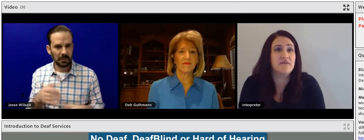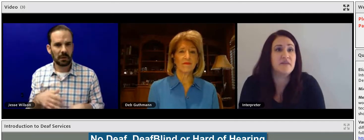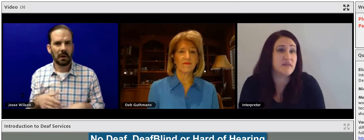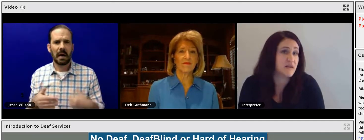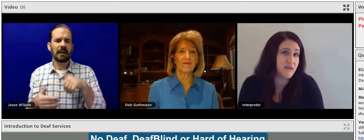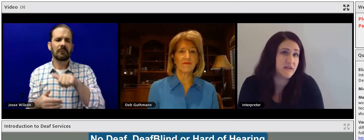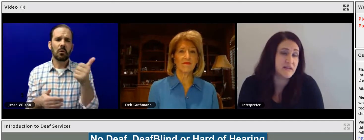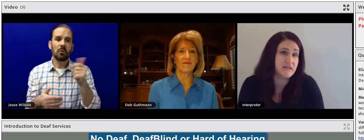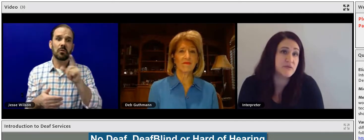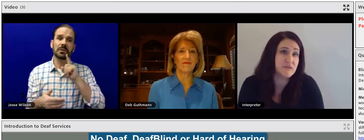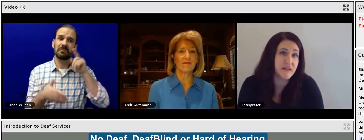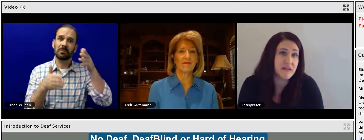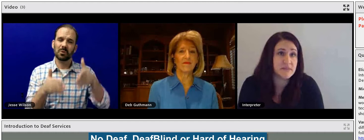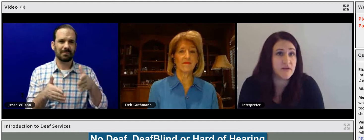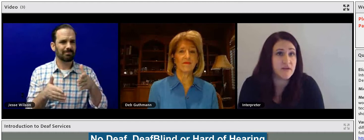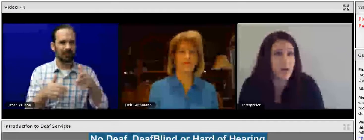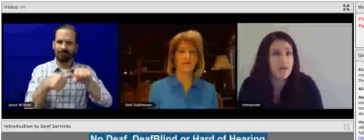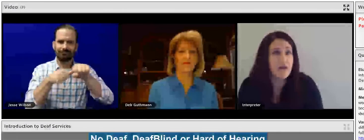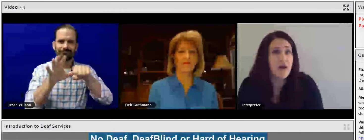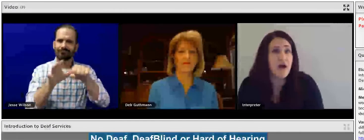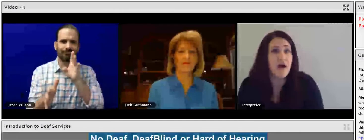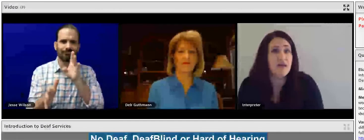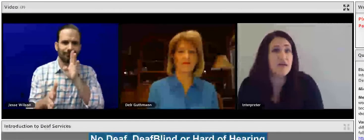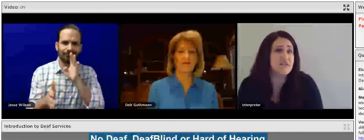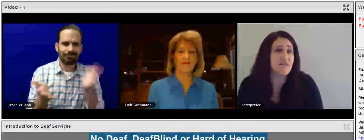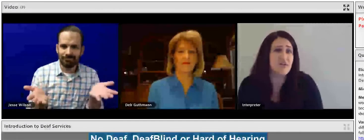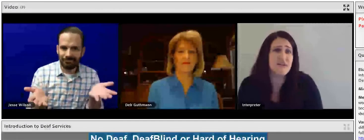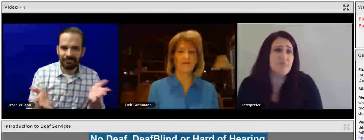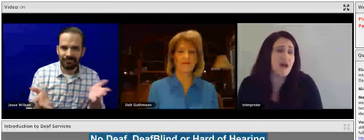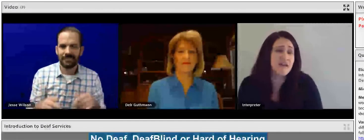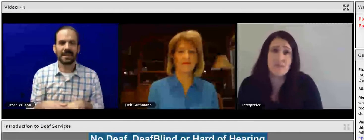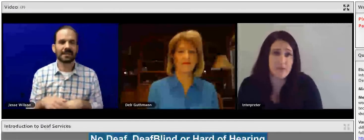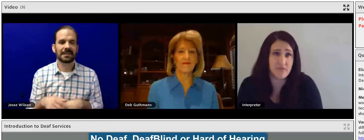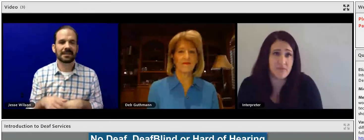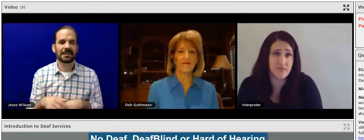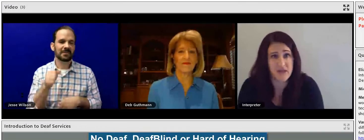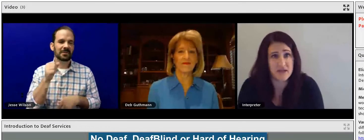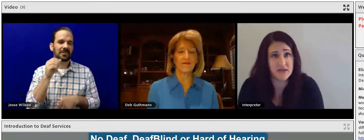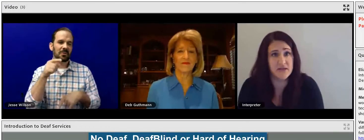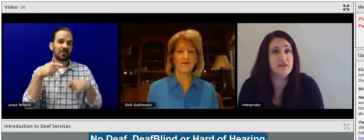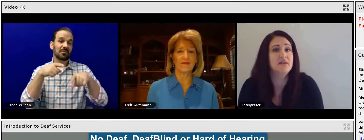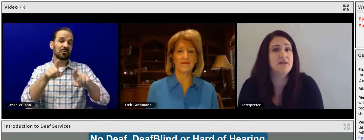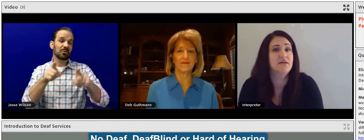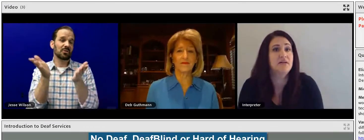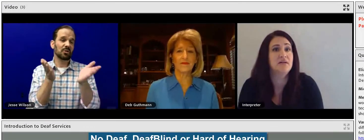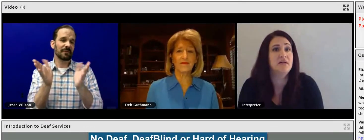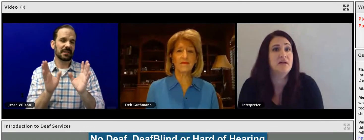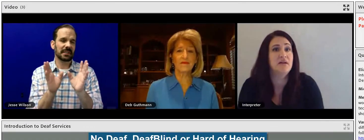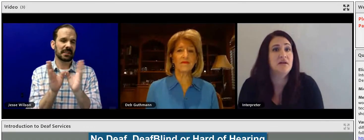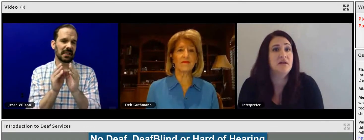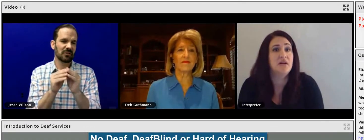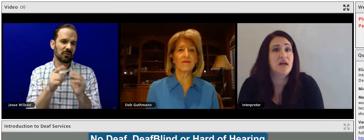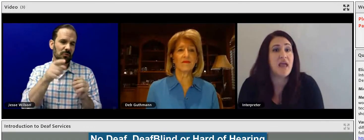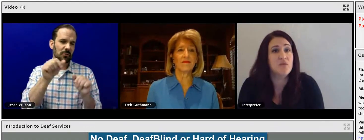people do have the ability to speak and speak well. Another deaf person might not be able to speak.